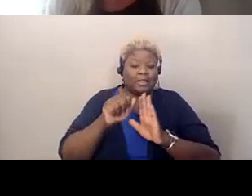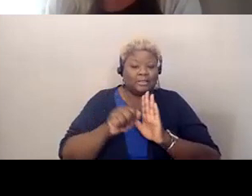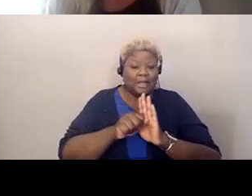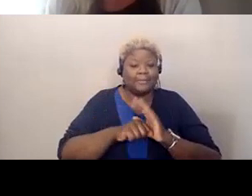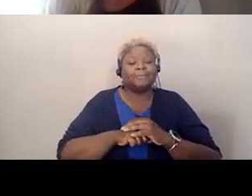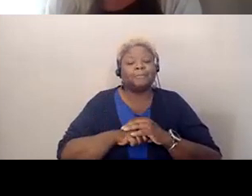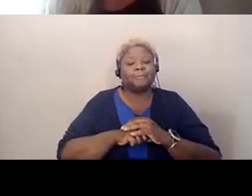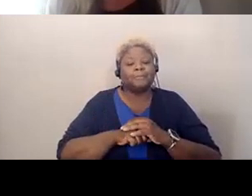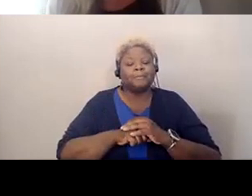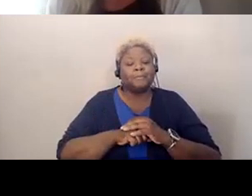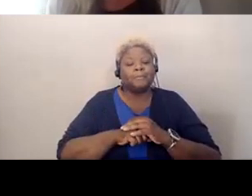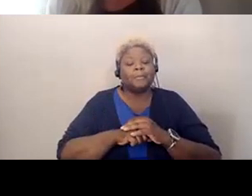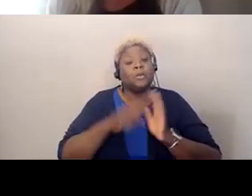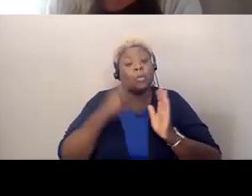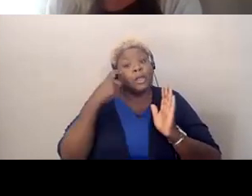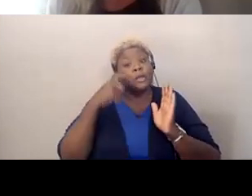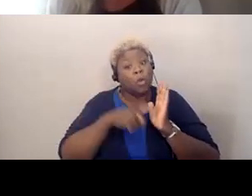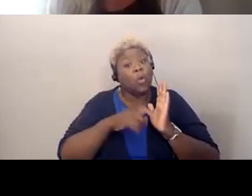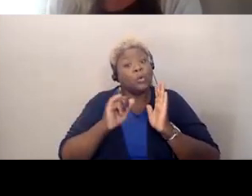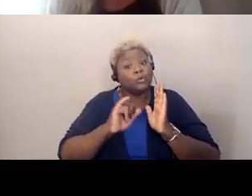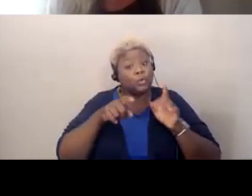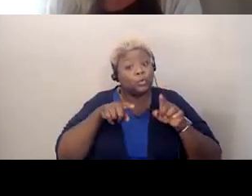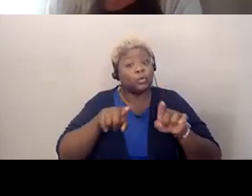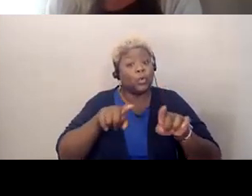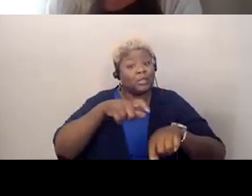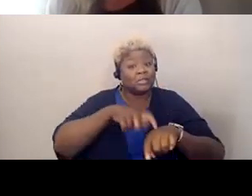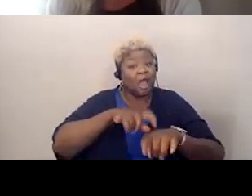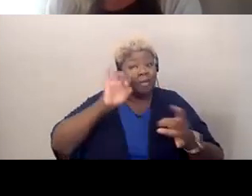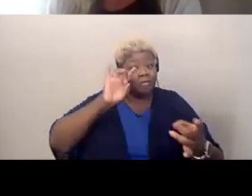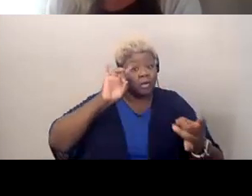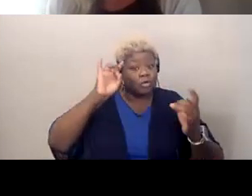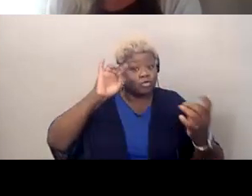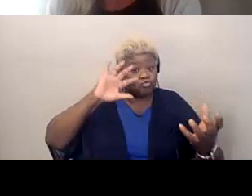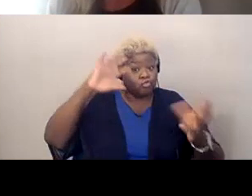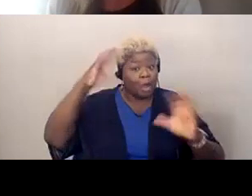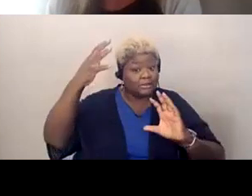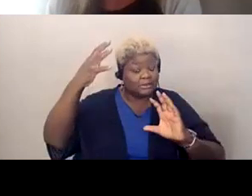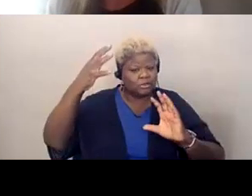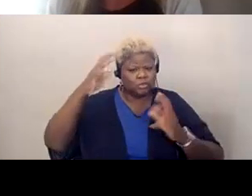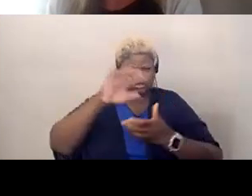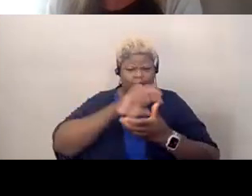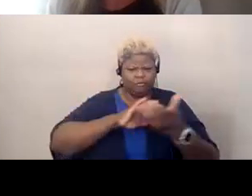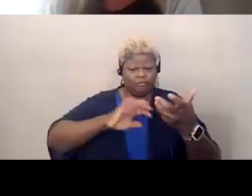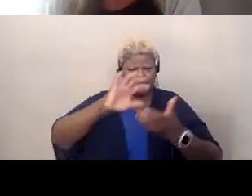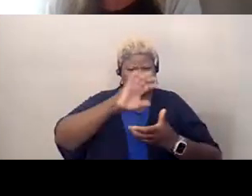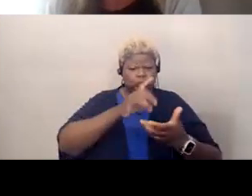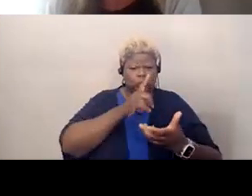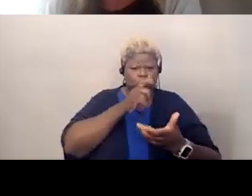also note that during times of crisis, there seems to be quite a bit of confusion between who is responsible